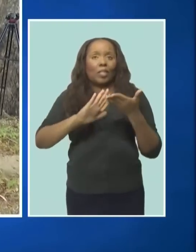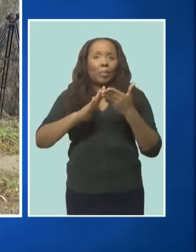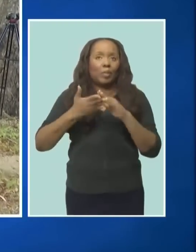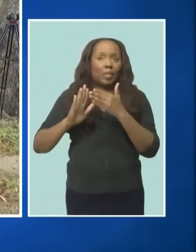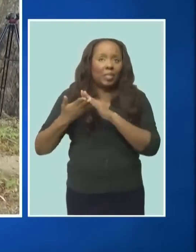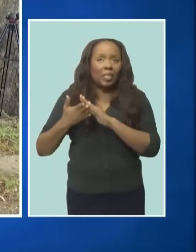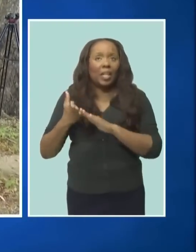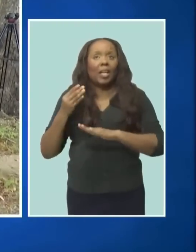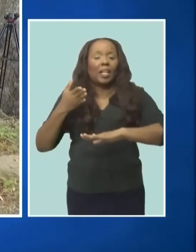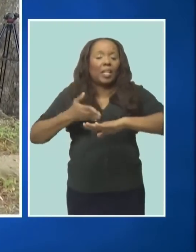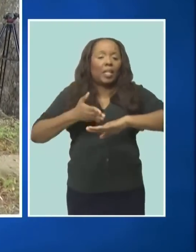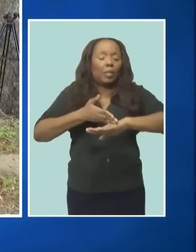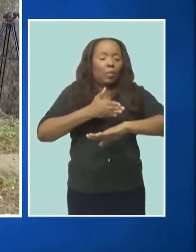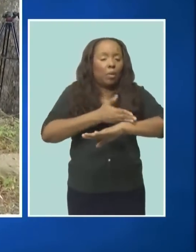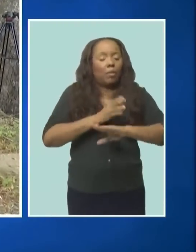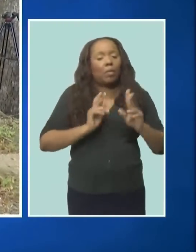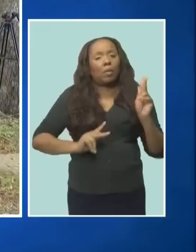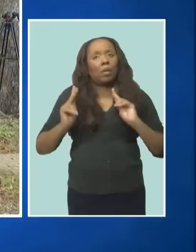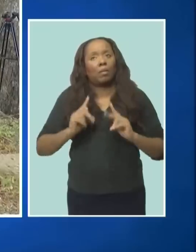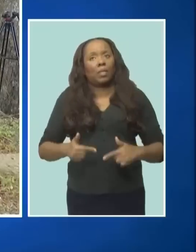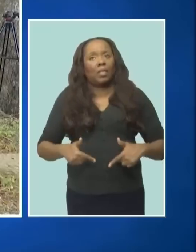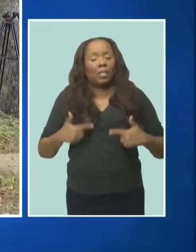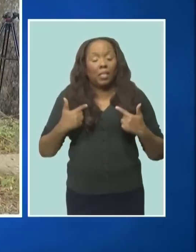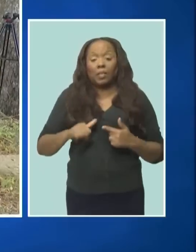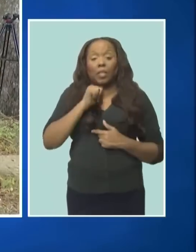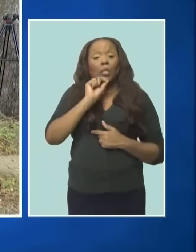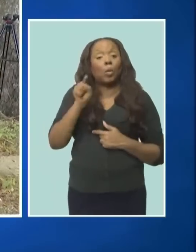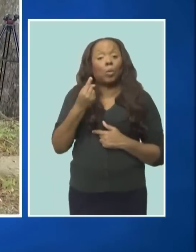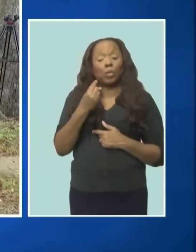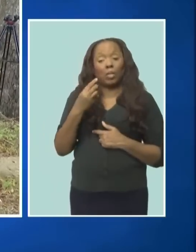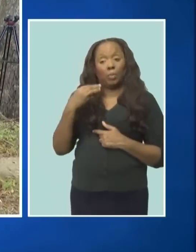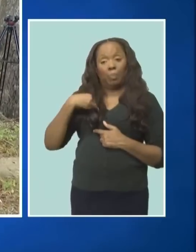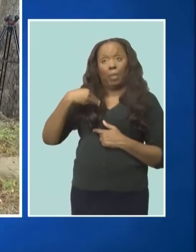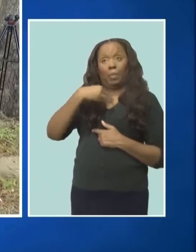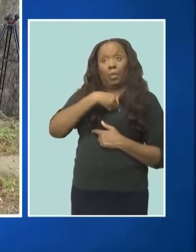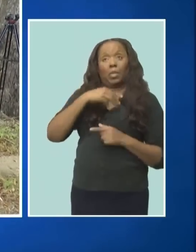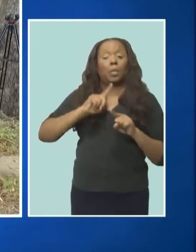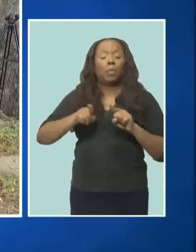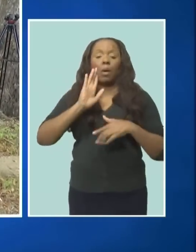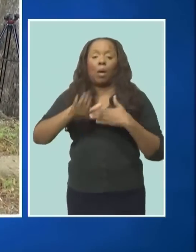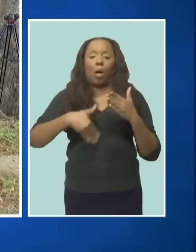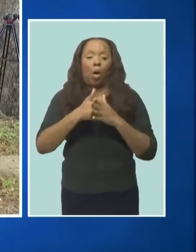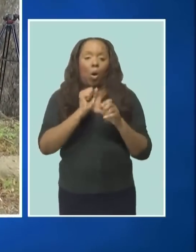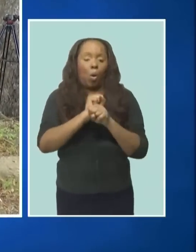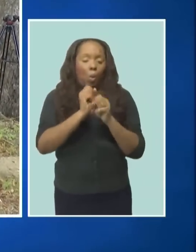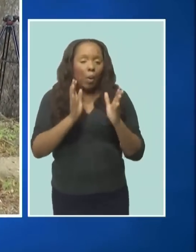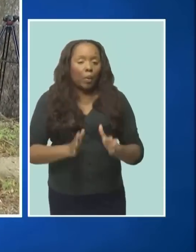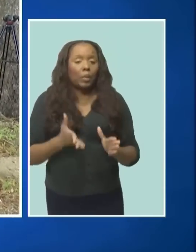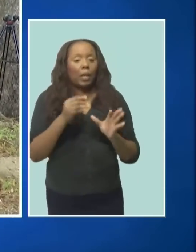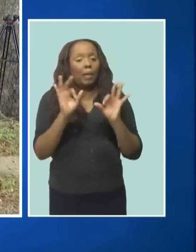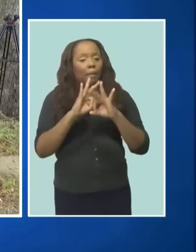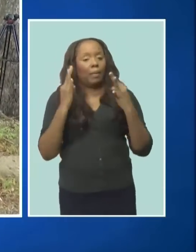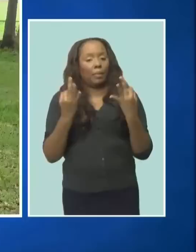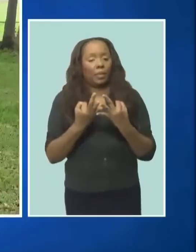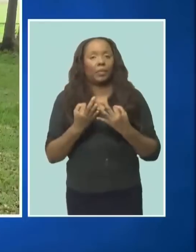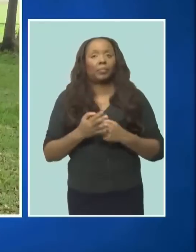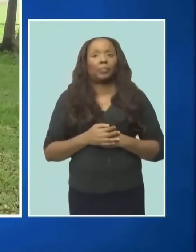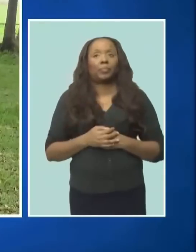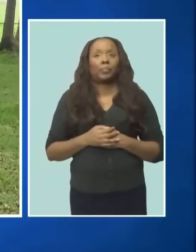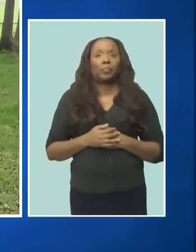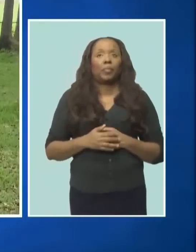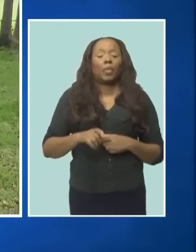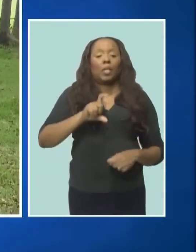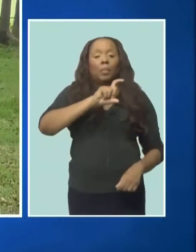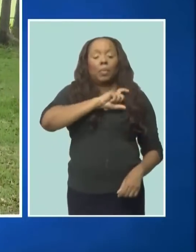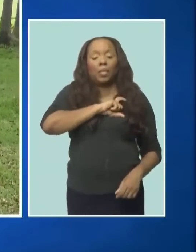promoting and improving the well-being, not just of our members, but every worker and his or her families. The Barbados Police